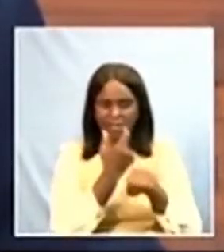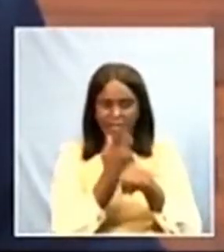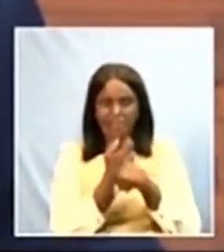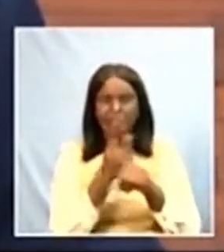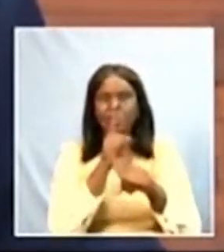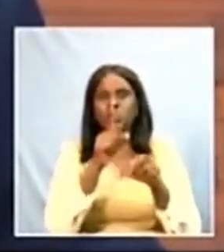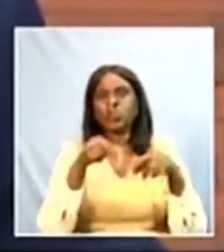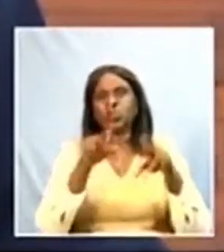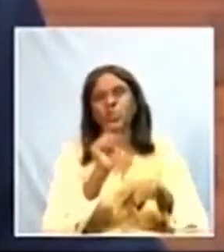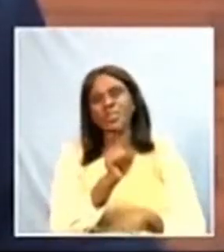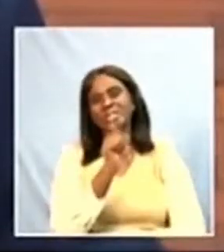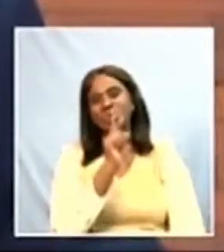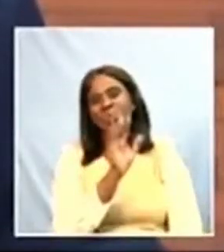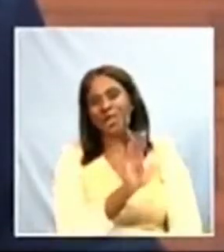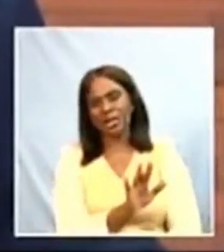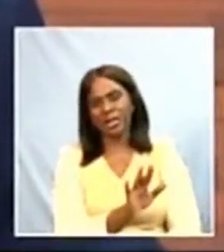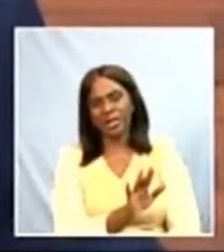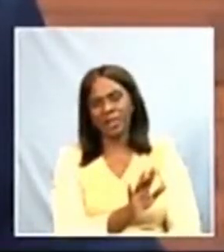sure?